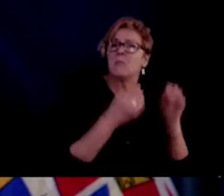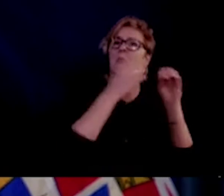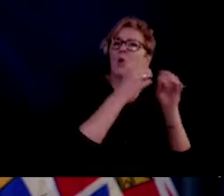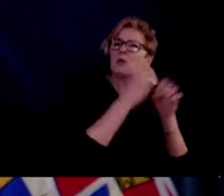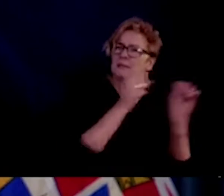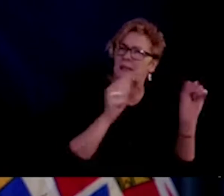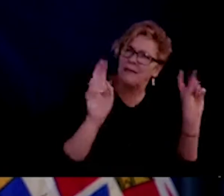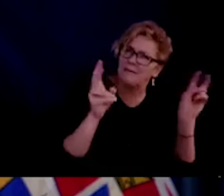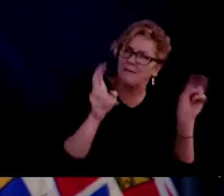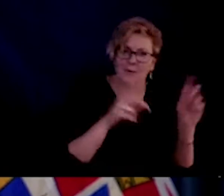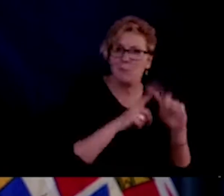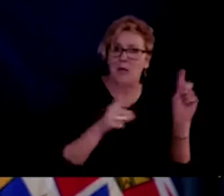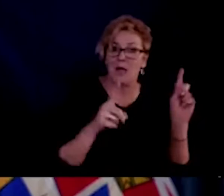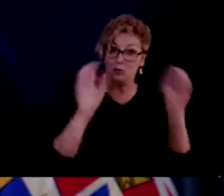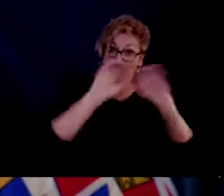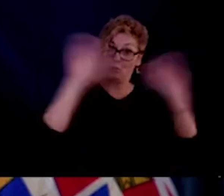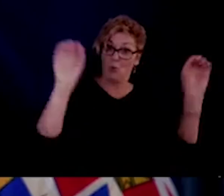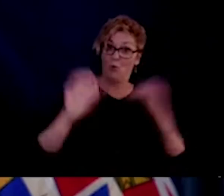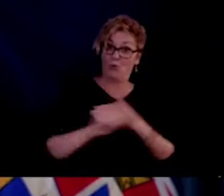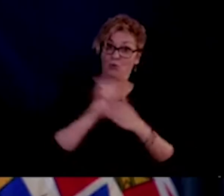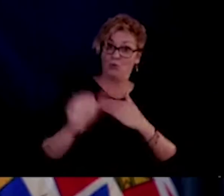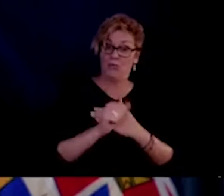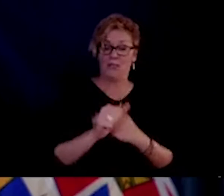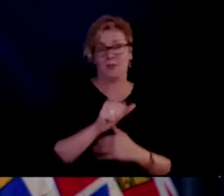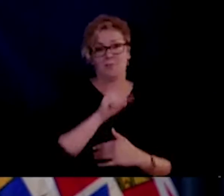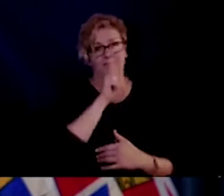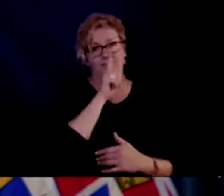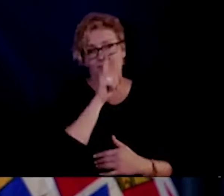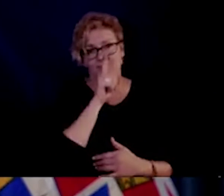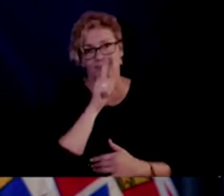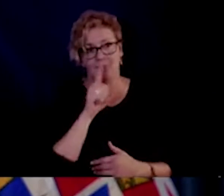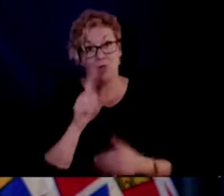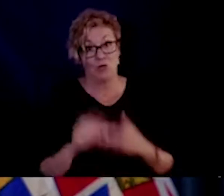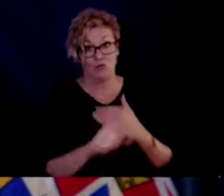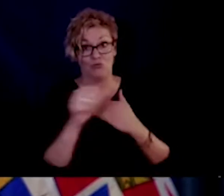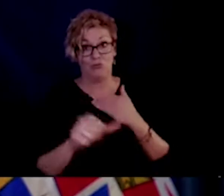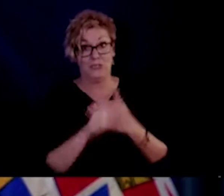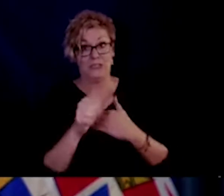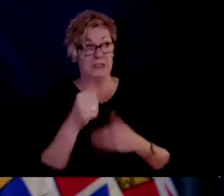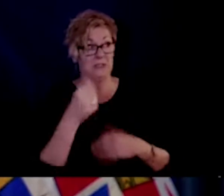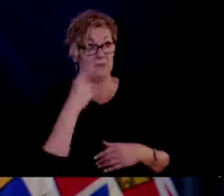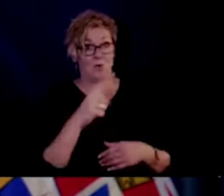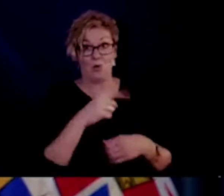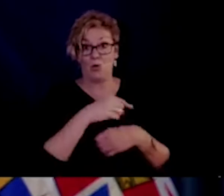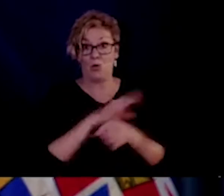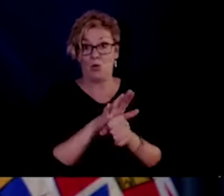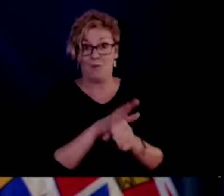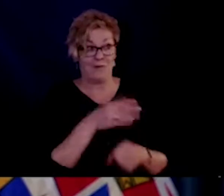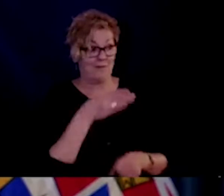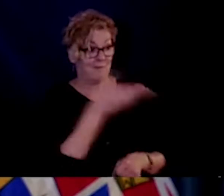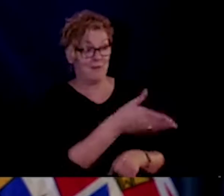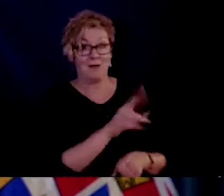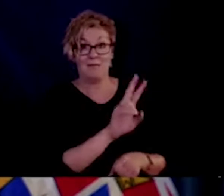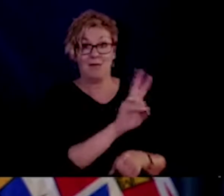introduces risk. And the risk is less than what we've been seeing in other places, but it's not zero. And this is to try and address